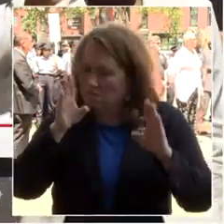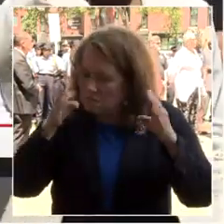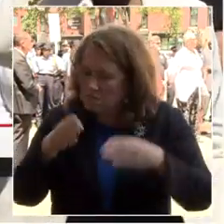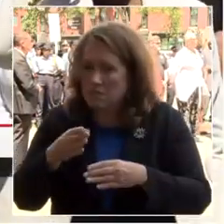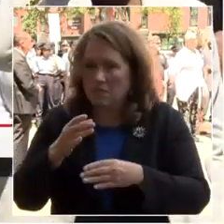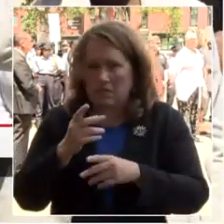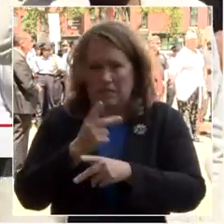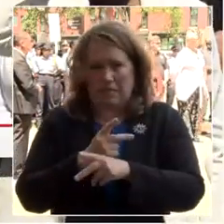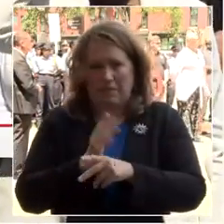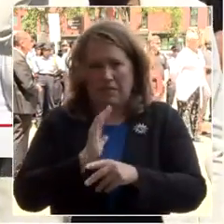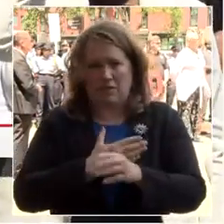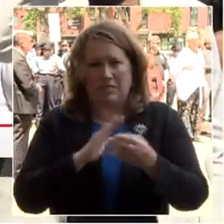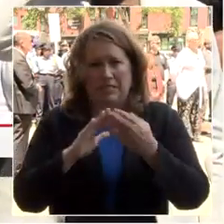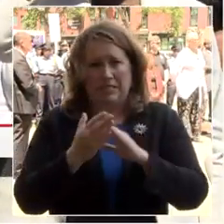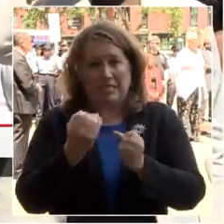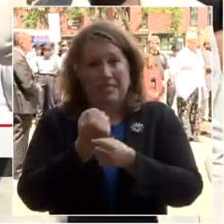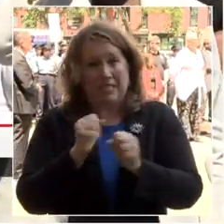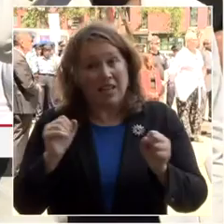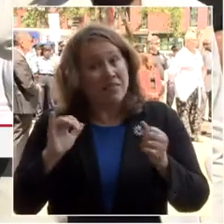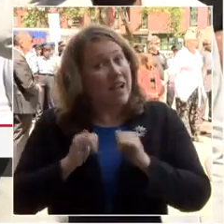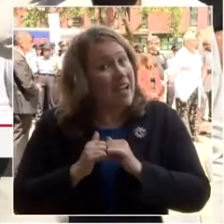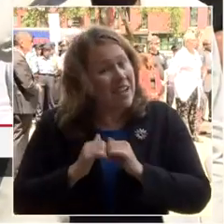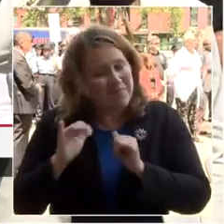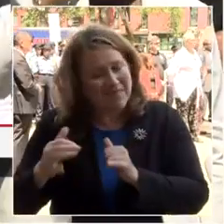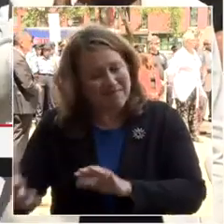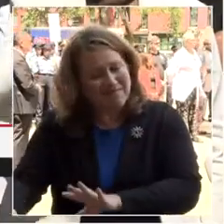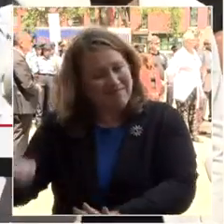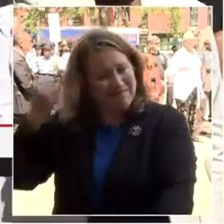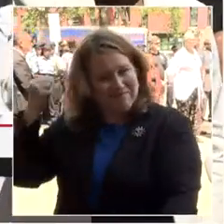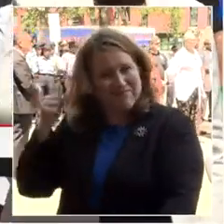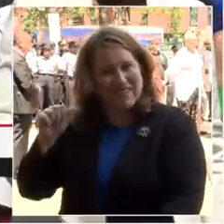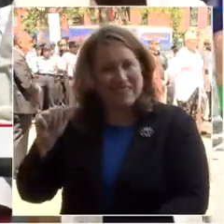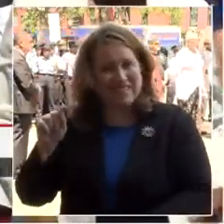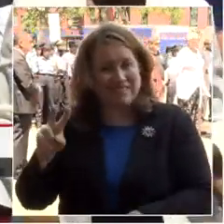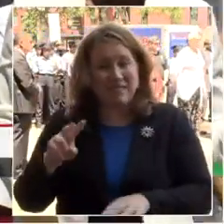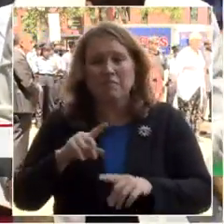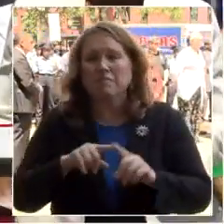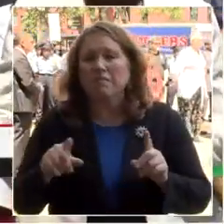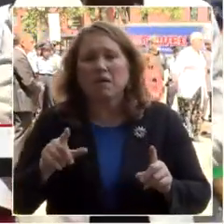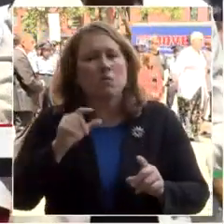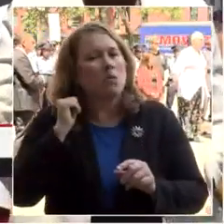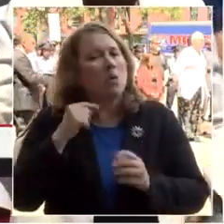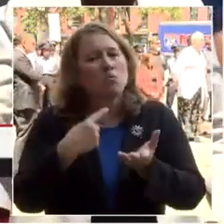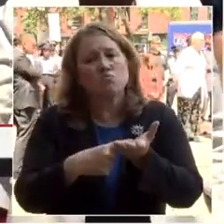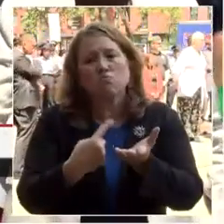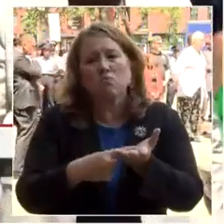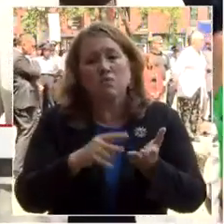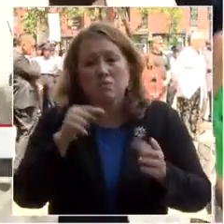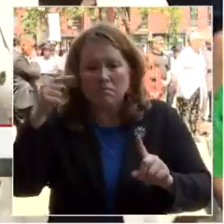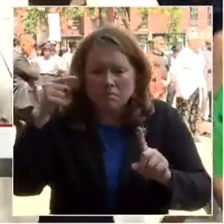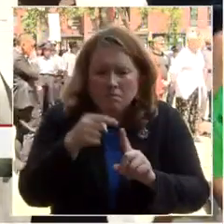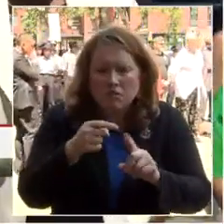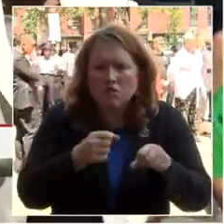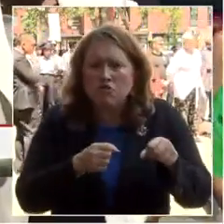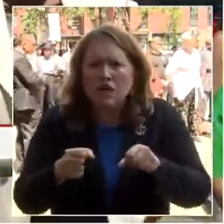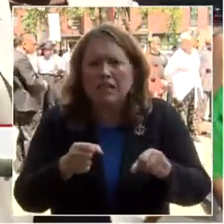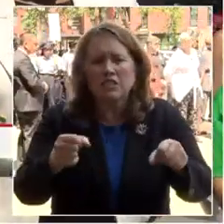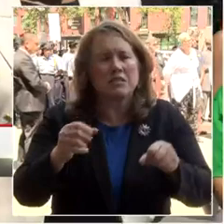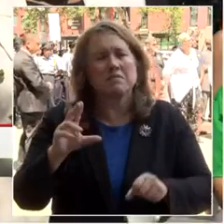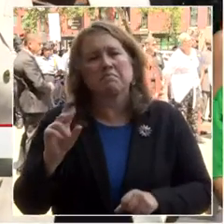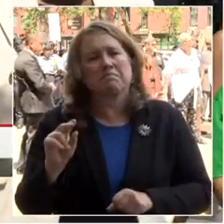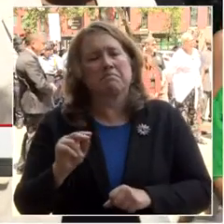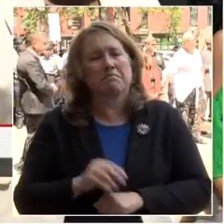won't talk too much about the particular strategy. Yes. Hi,